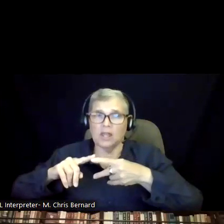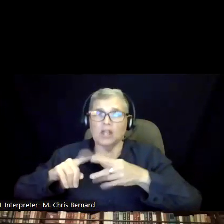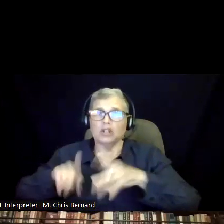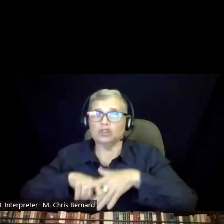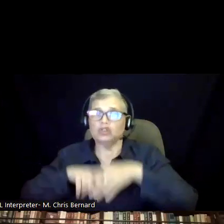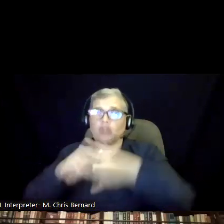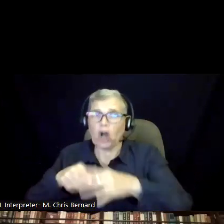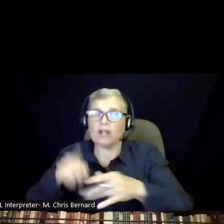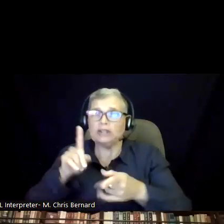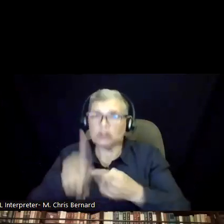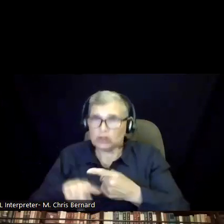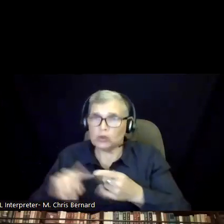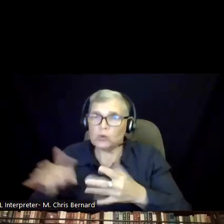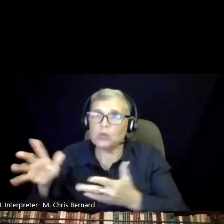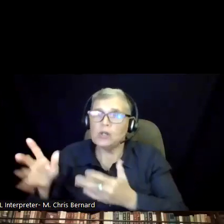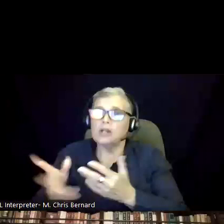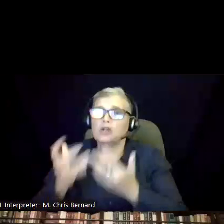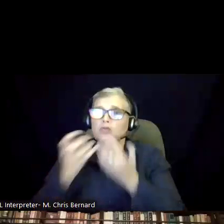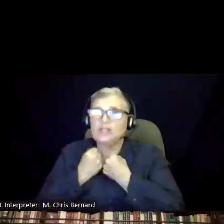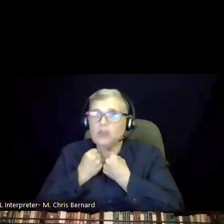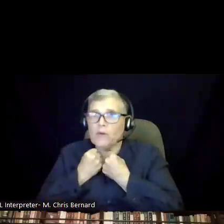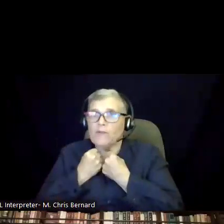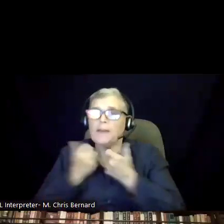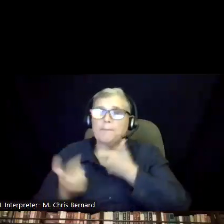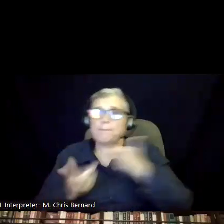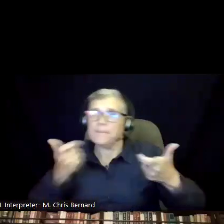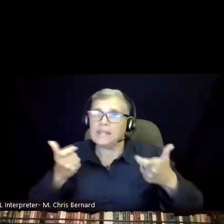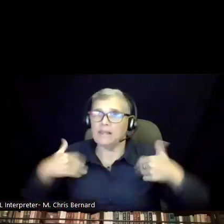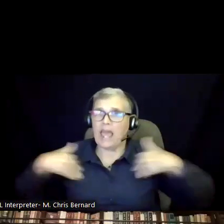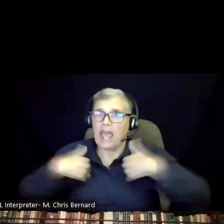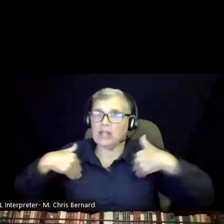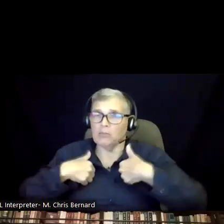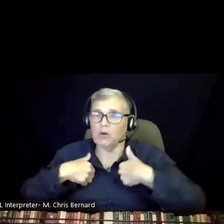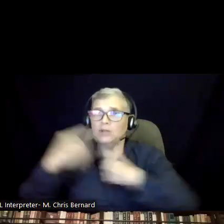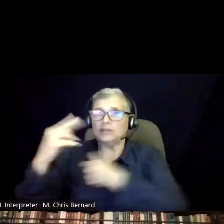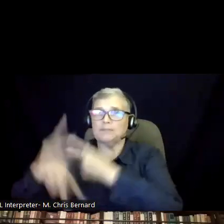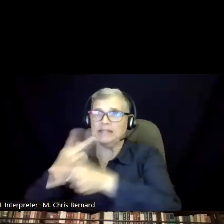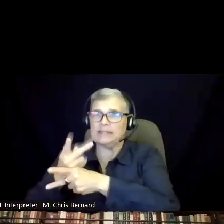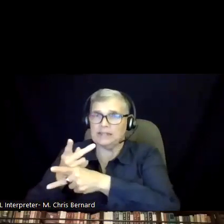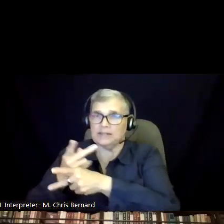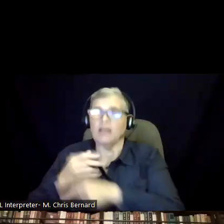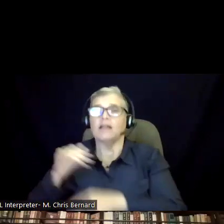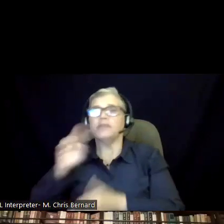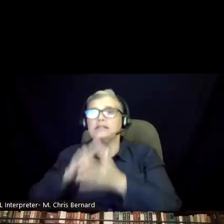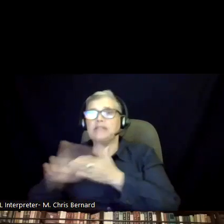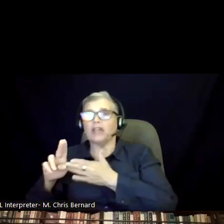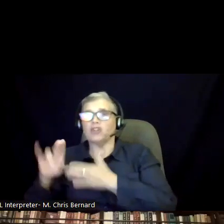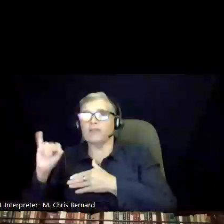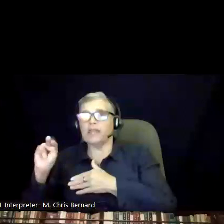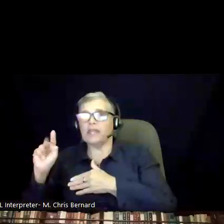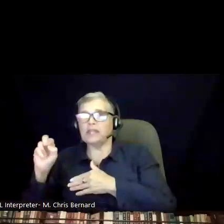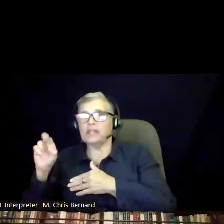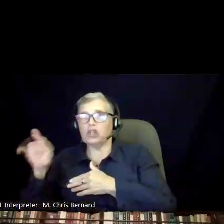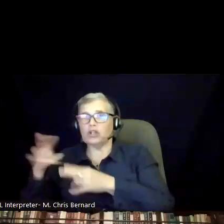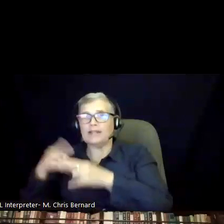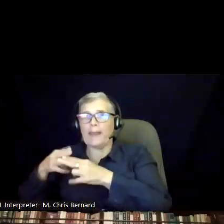big game species. We start in thinking about the era of what Secretary of the Interior Stuart Udall called